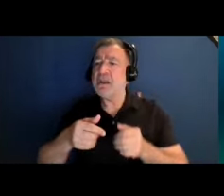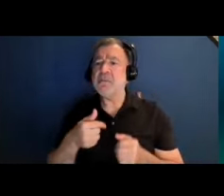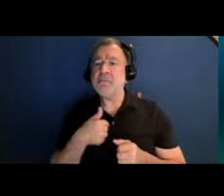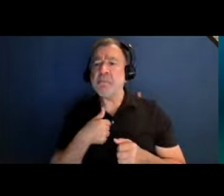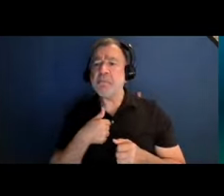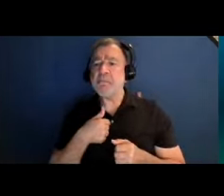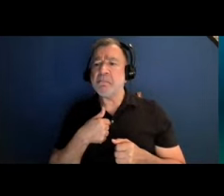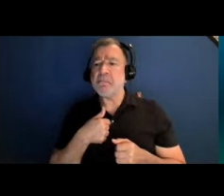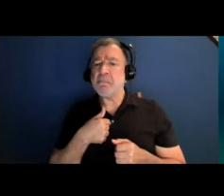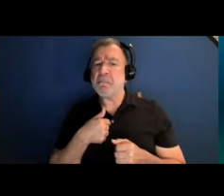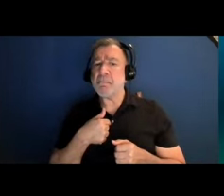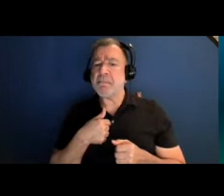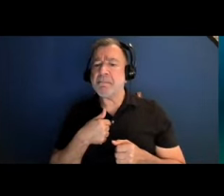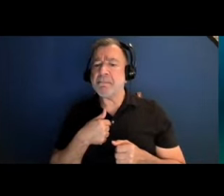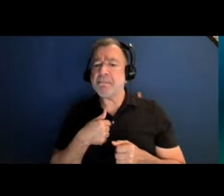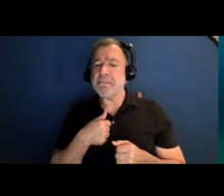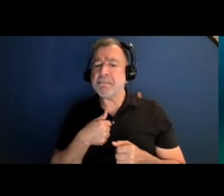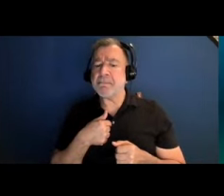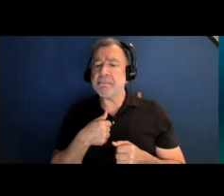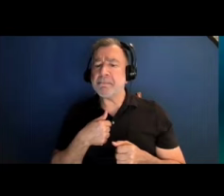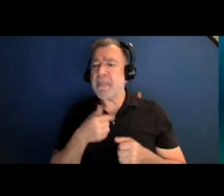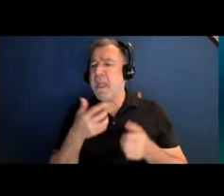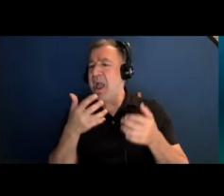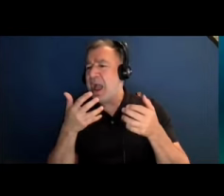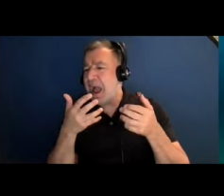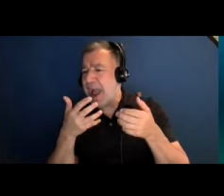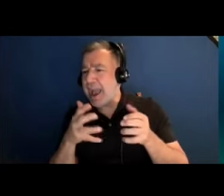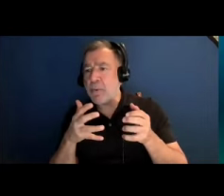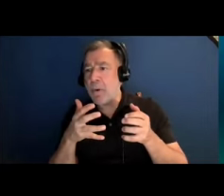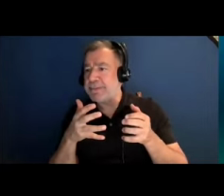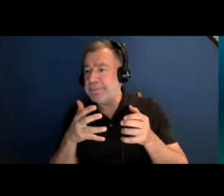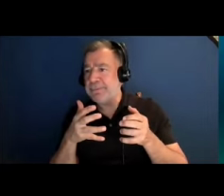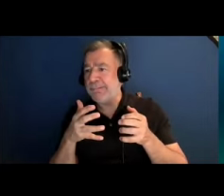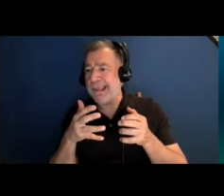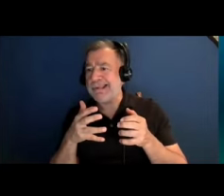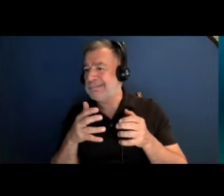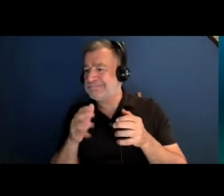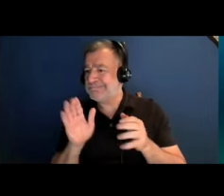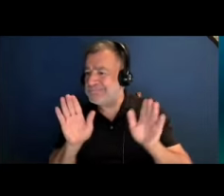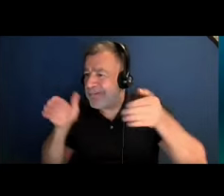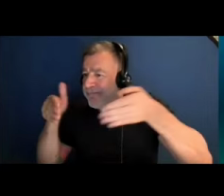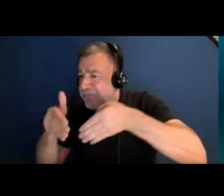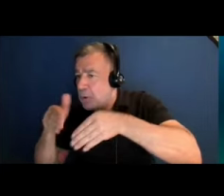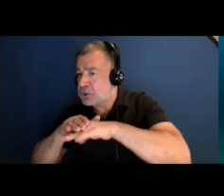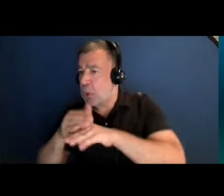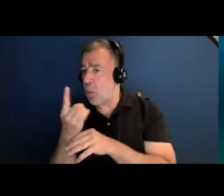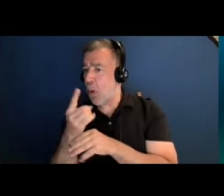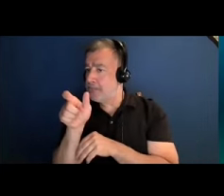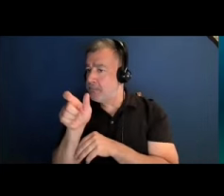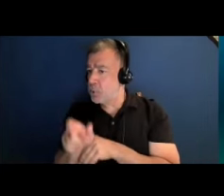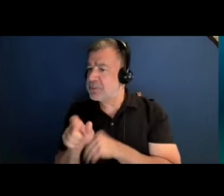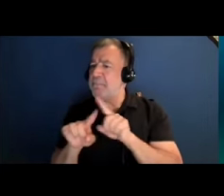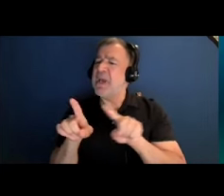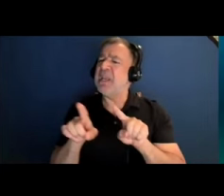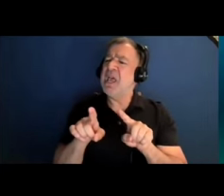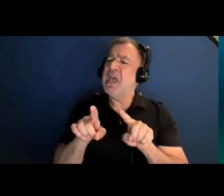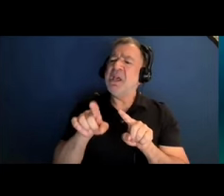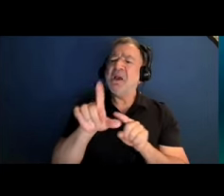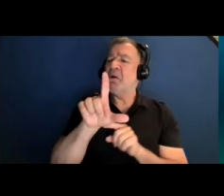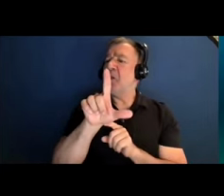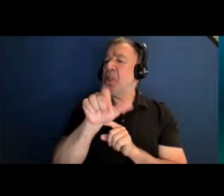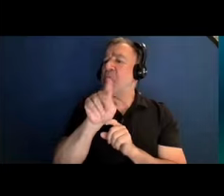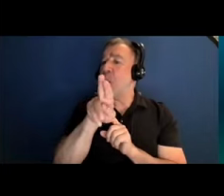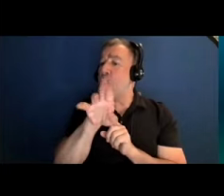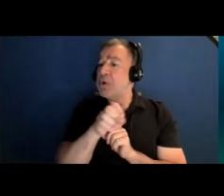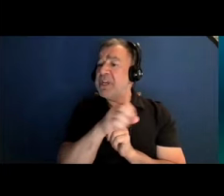I don't want to put anyone on the spot, but I will leave it to Marlene or Lauri